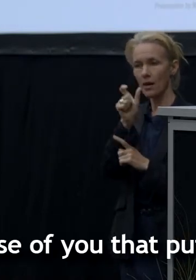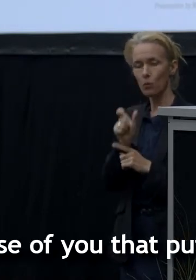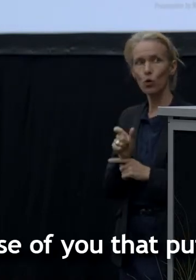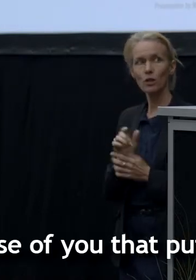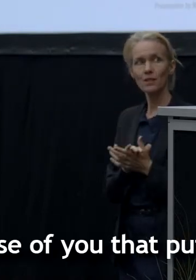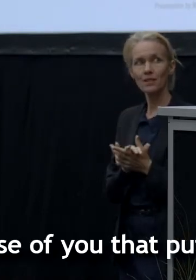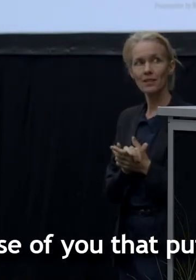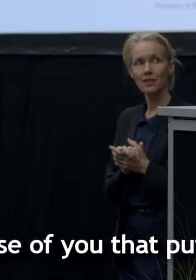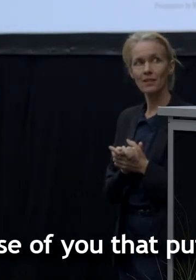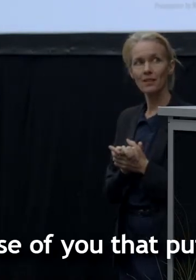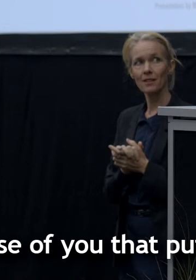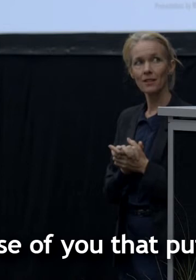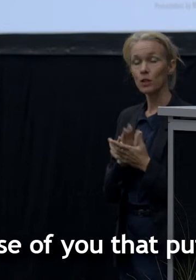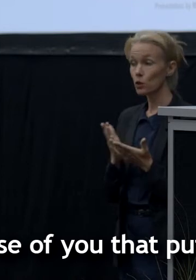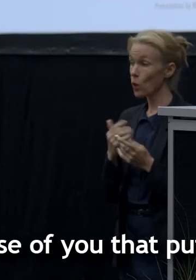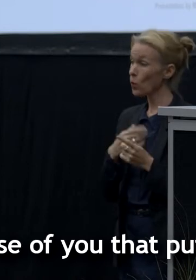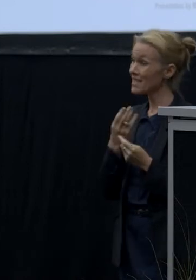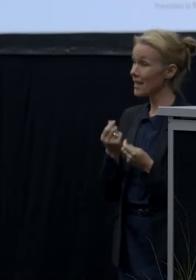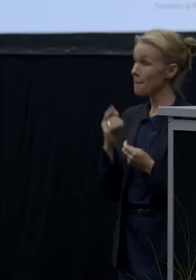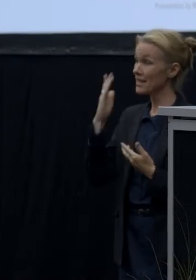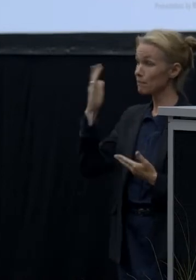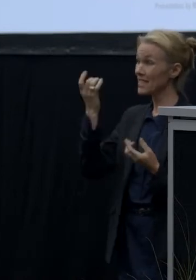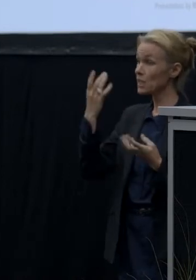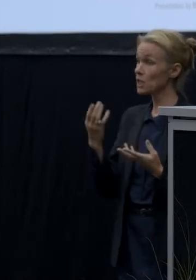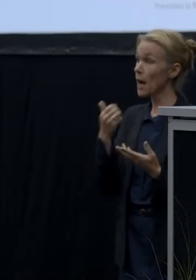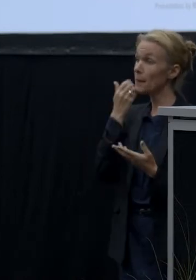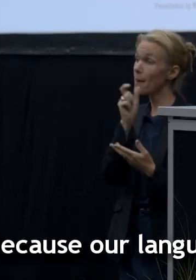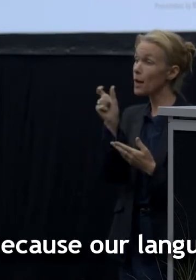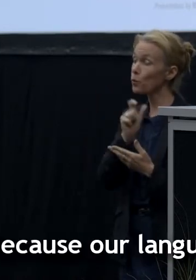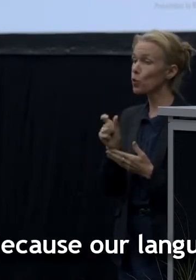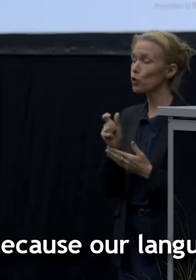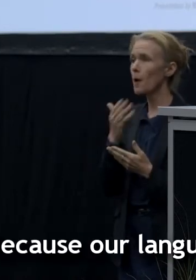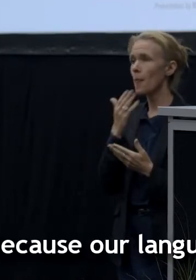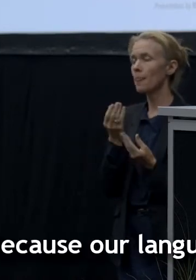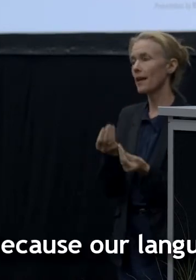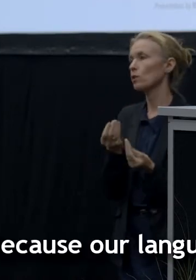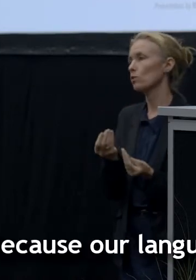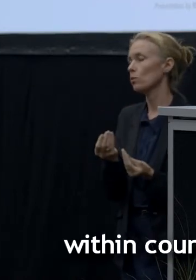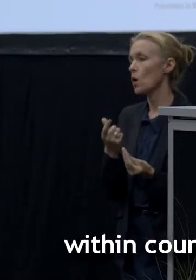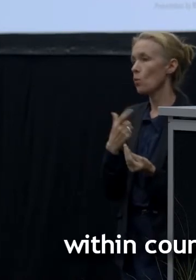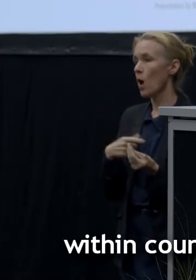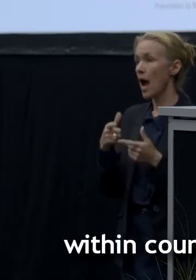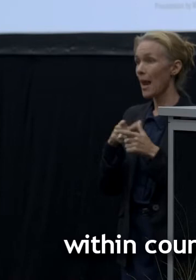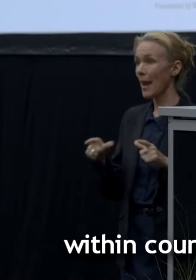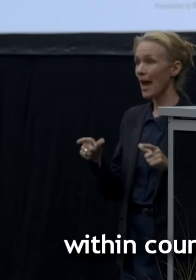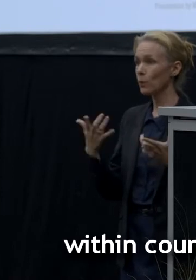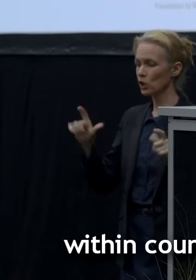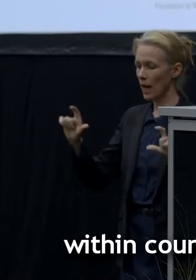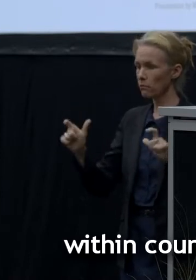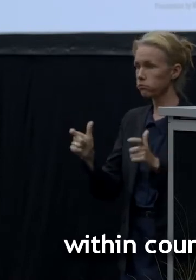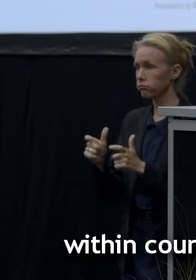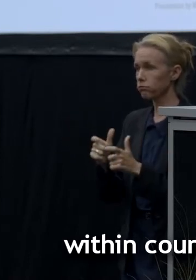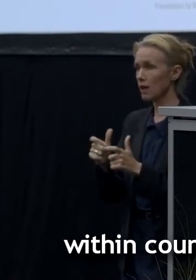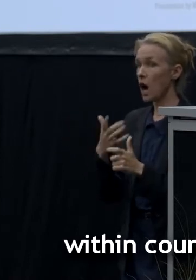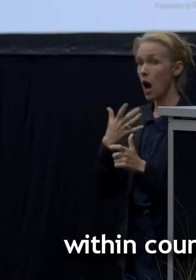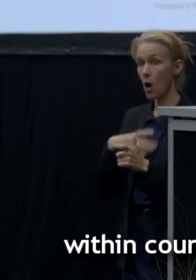of you who put out used our language at the beginning, I thank you very much, because our language is dying, and I hope that we need